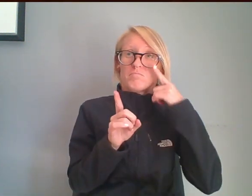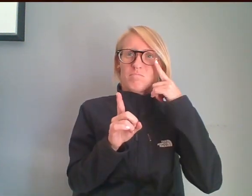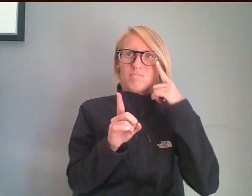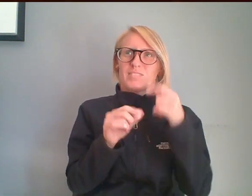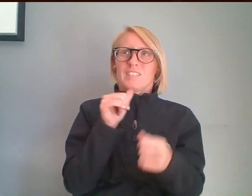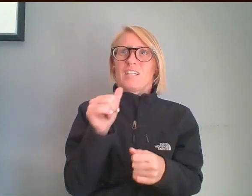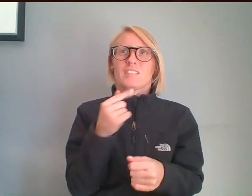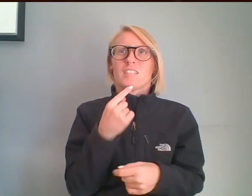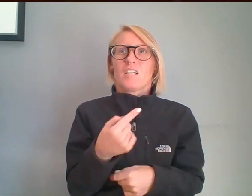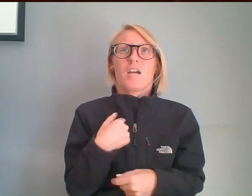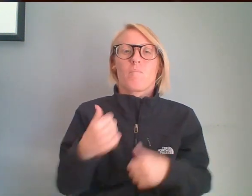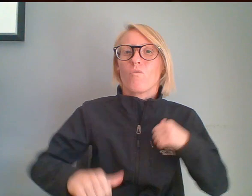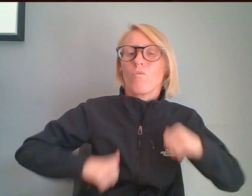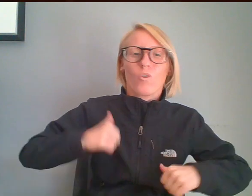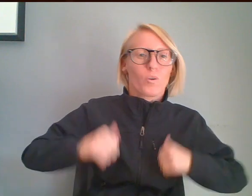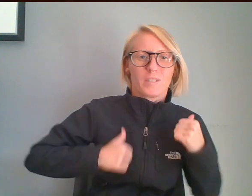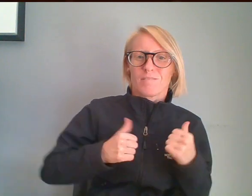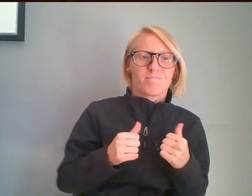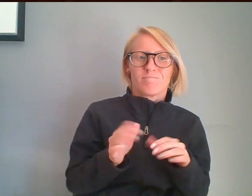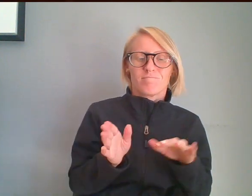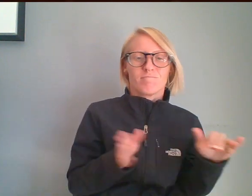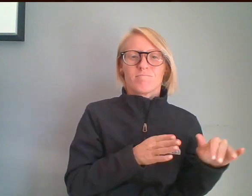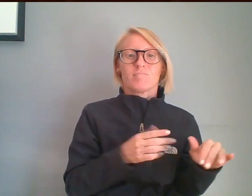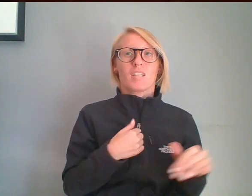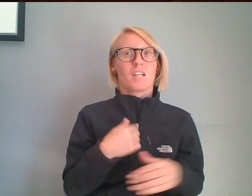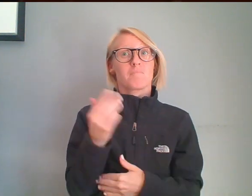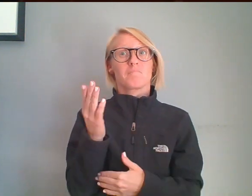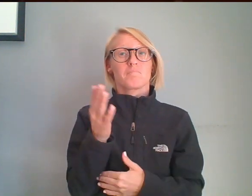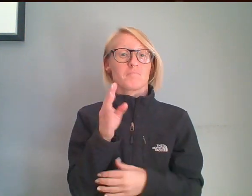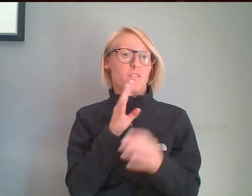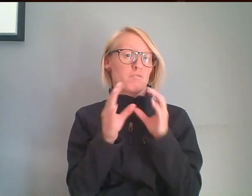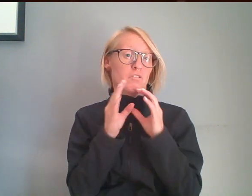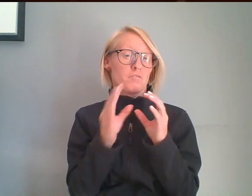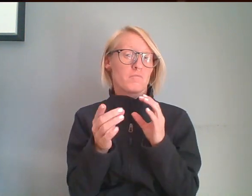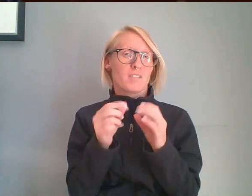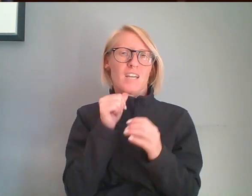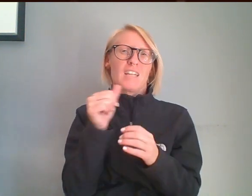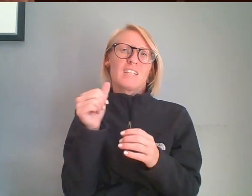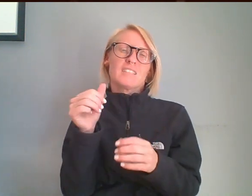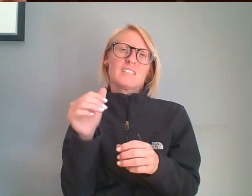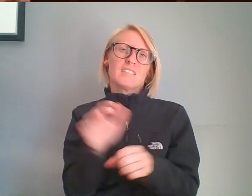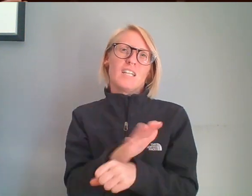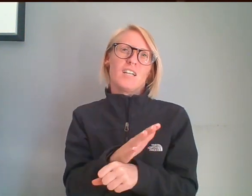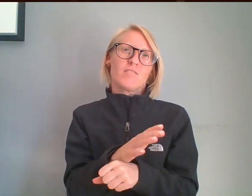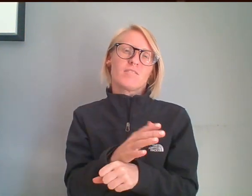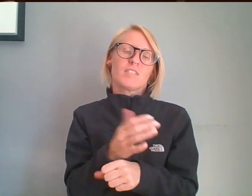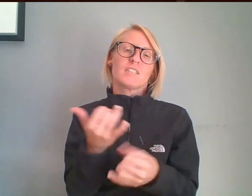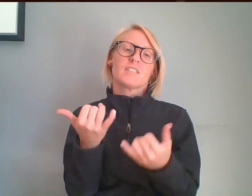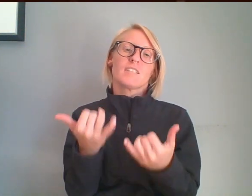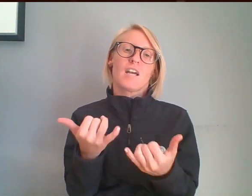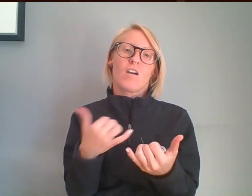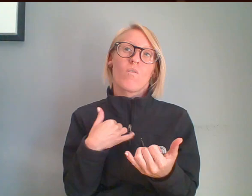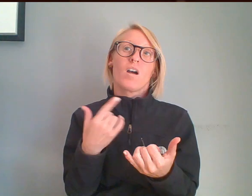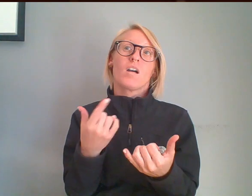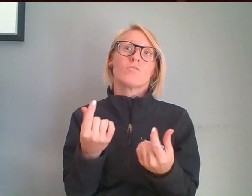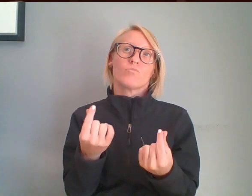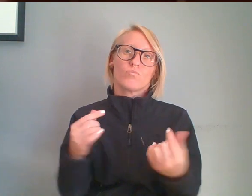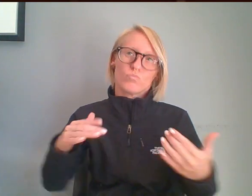you. But it's not enough just to say, this is a conversation. I want to give you some concrete things you can